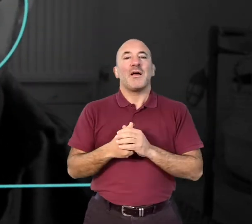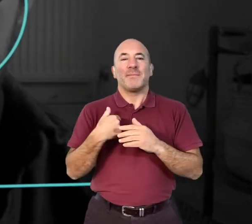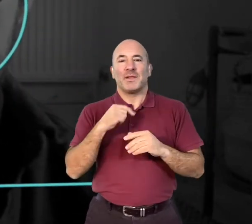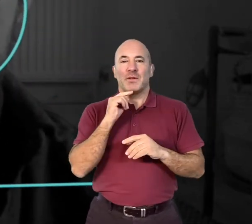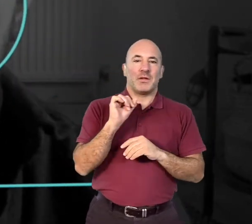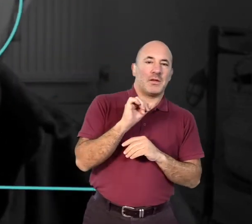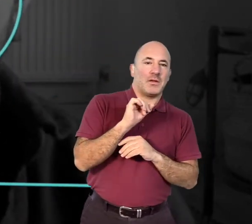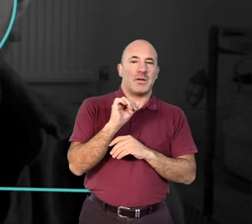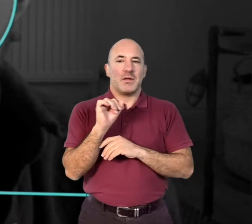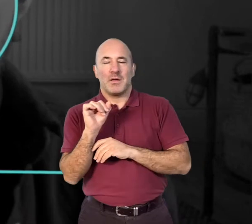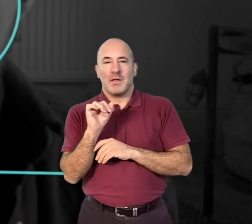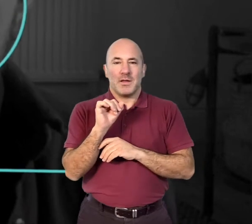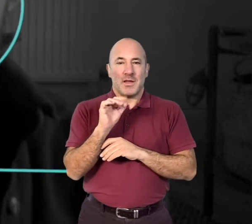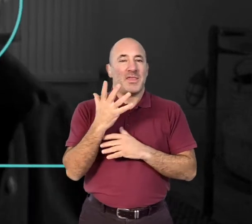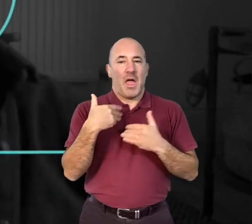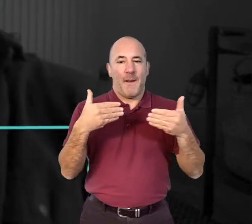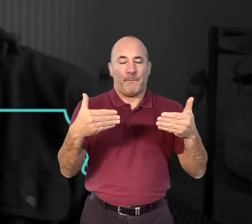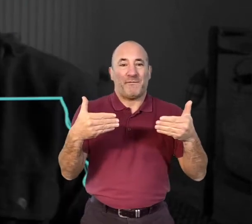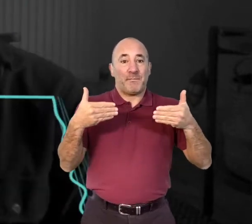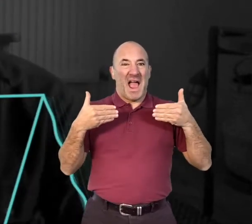back slightly just to get a bit more of my body in.